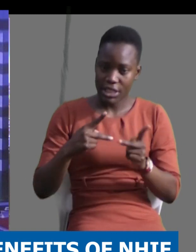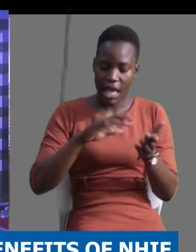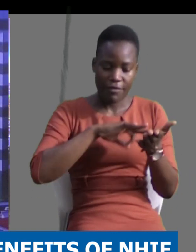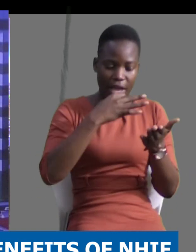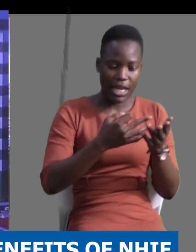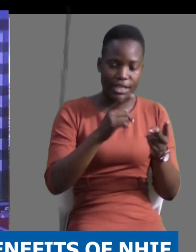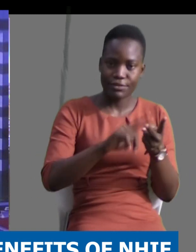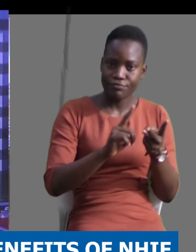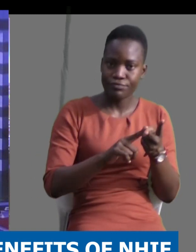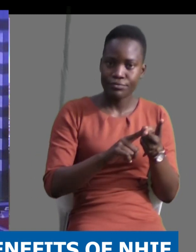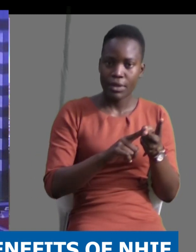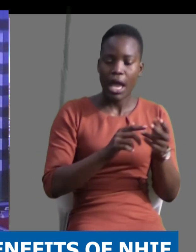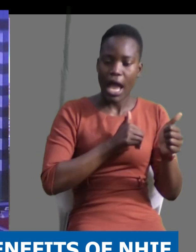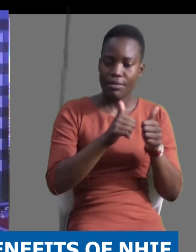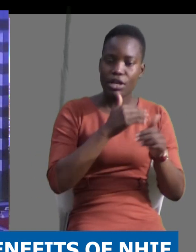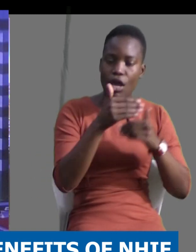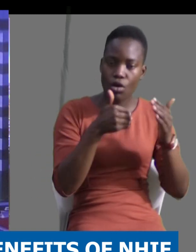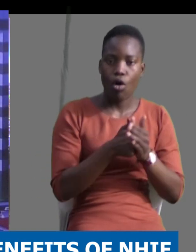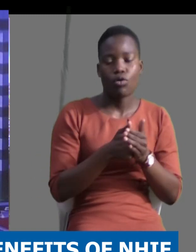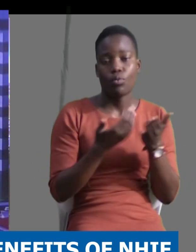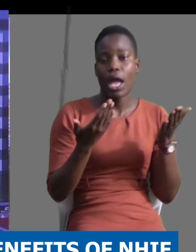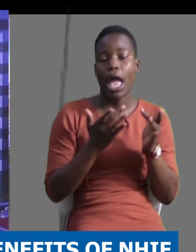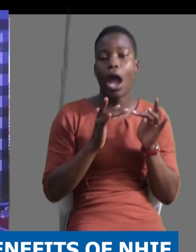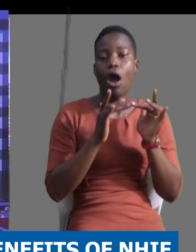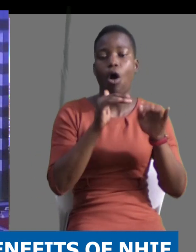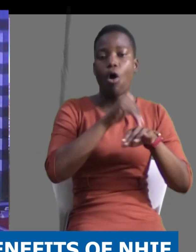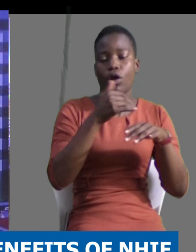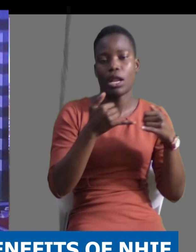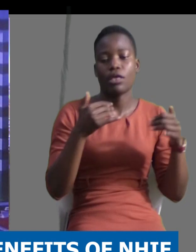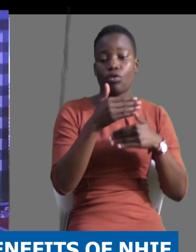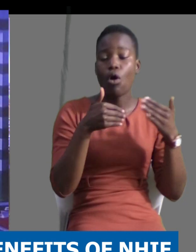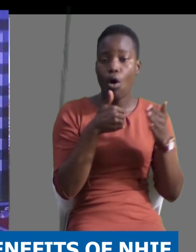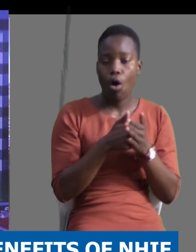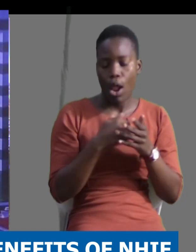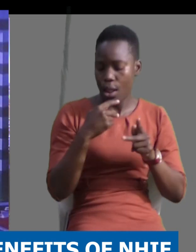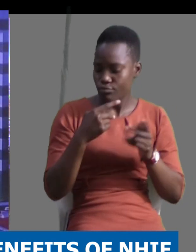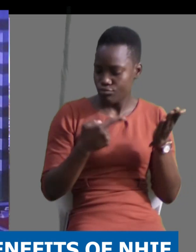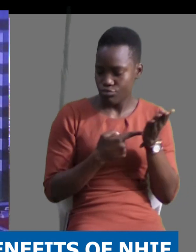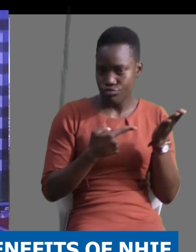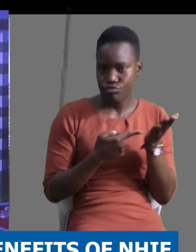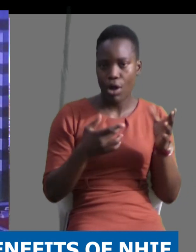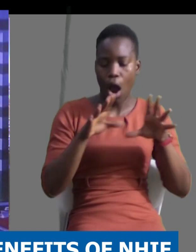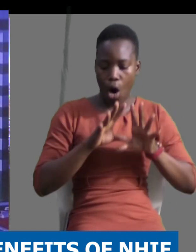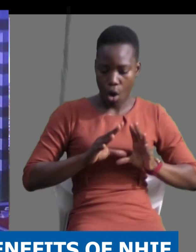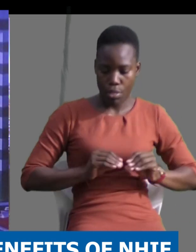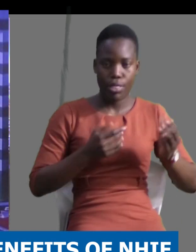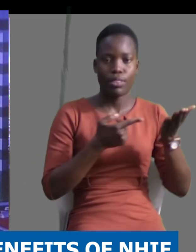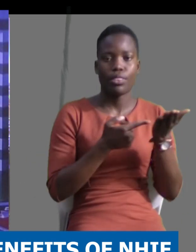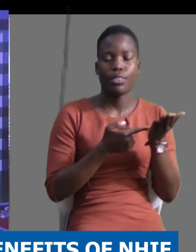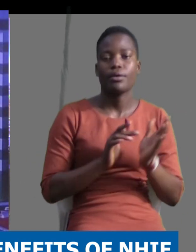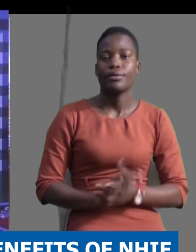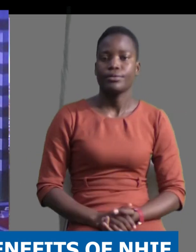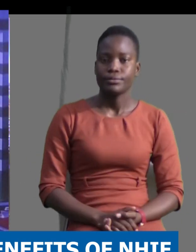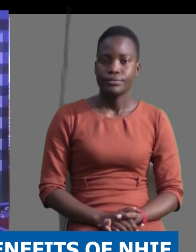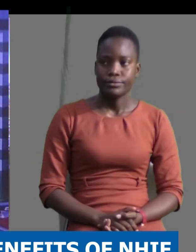all the processes, be it finances, admin, and all of it, we are online. All right. So all of it actually has been digitized. All of it has